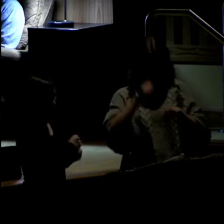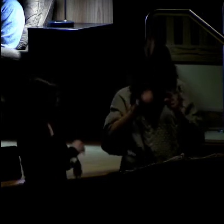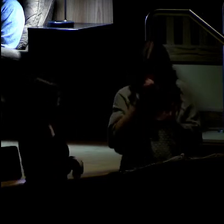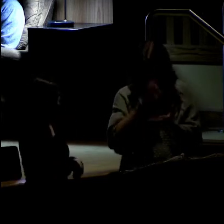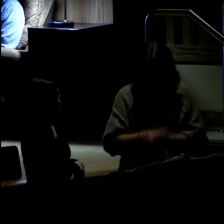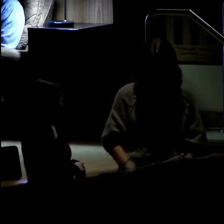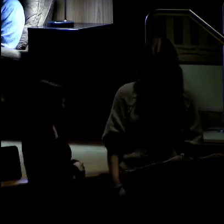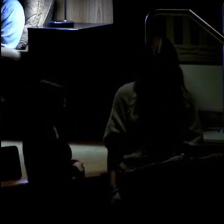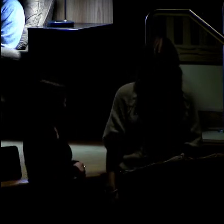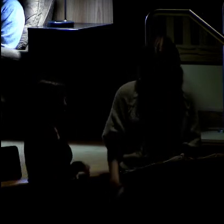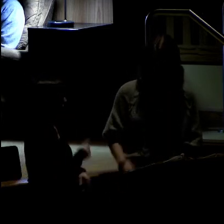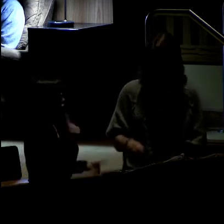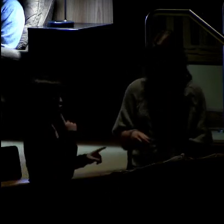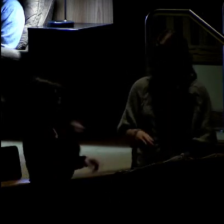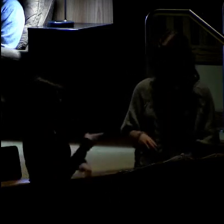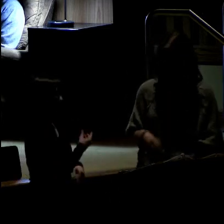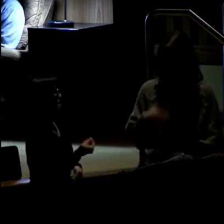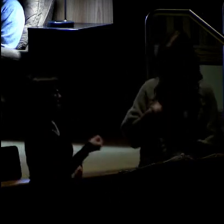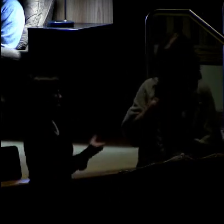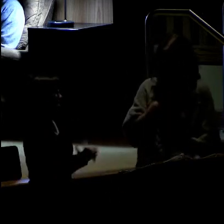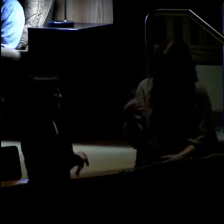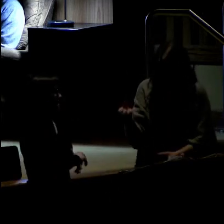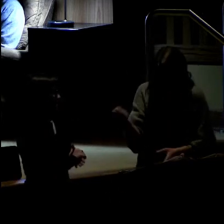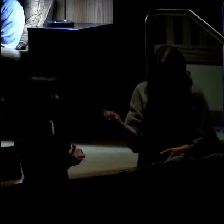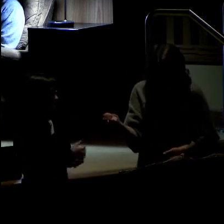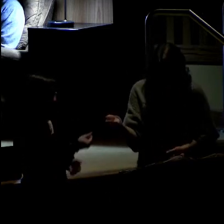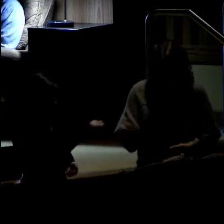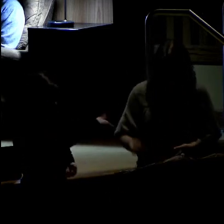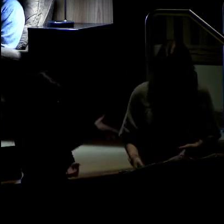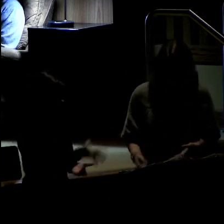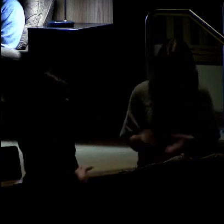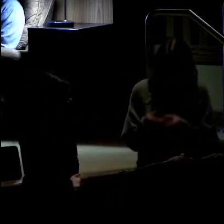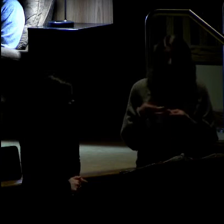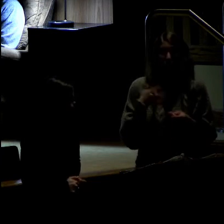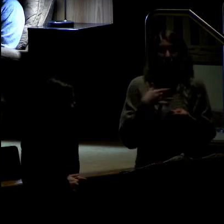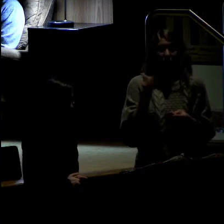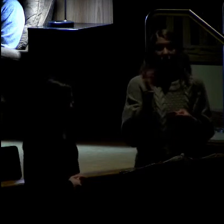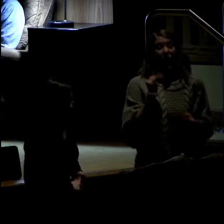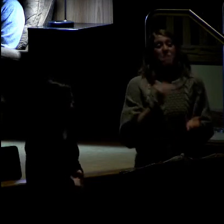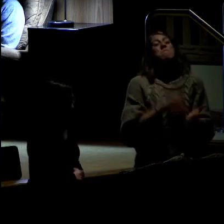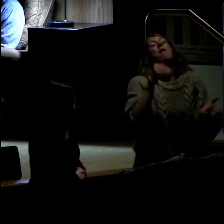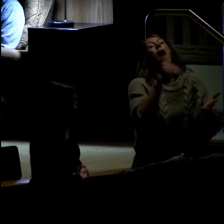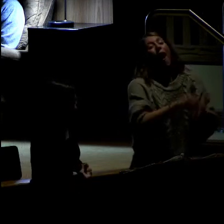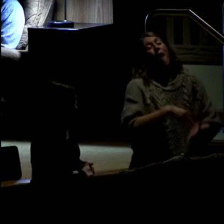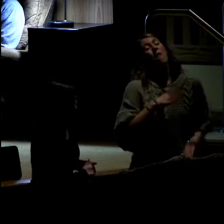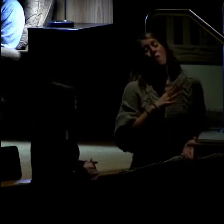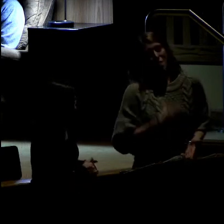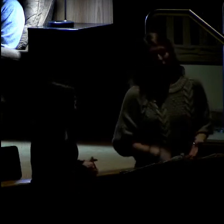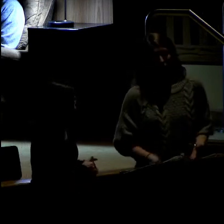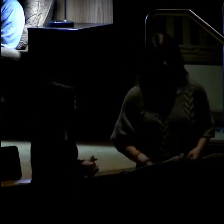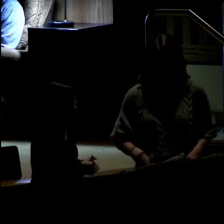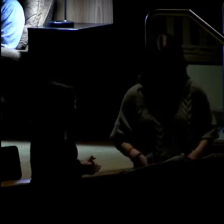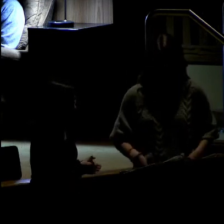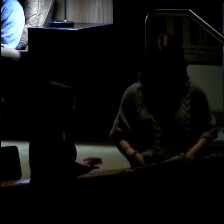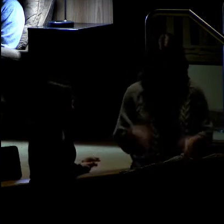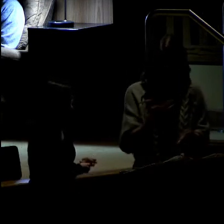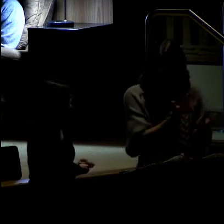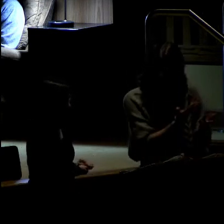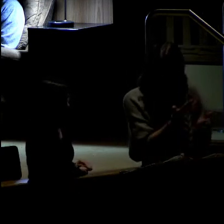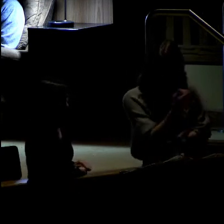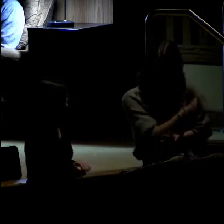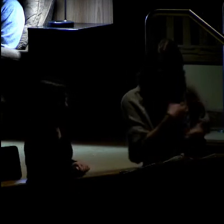It's real, all right. Can I hold it, Mom? Sure, Sammy, here. I feel like a millionaire. Let me hold it, Sammy. Hold your horses,